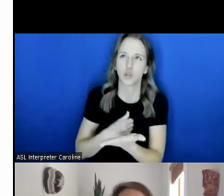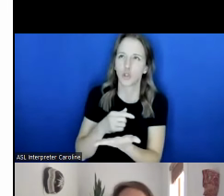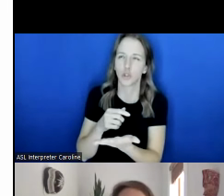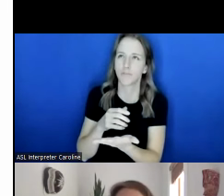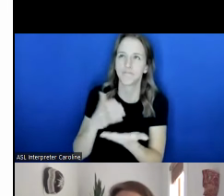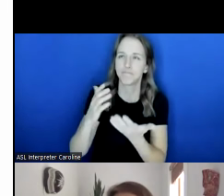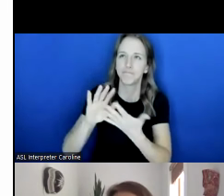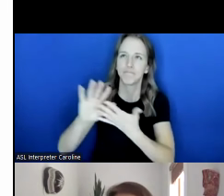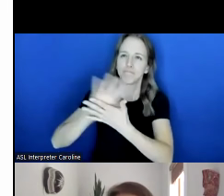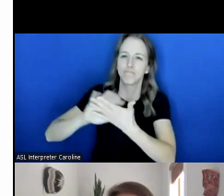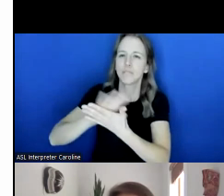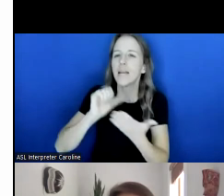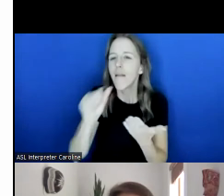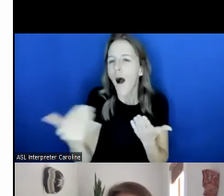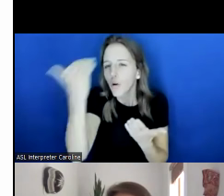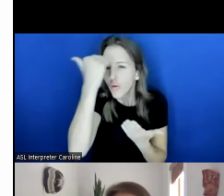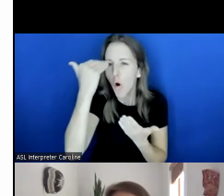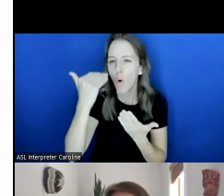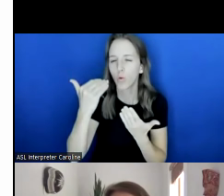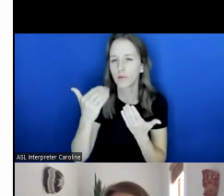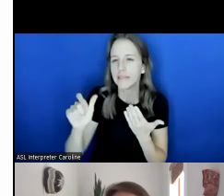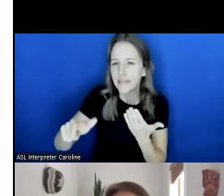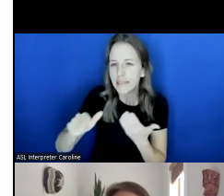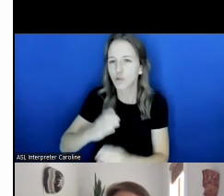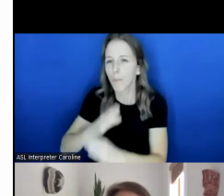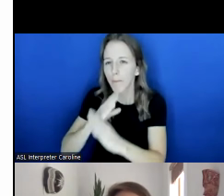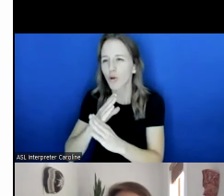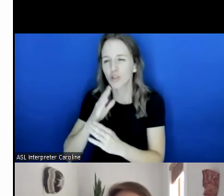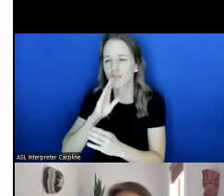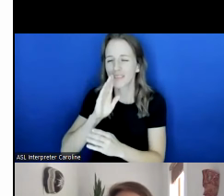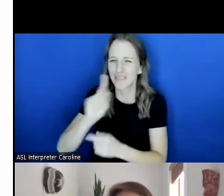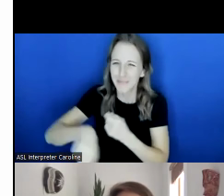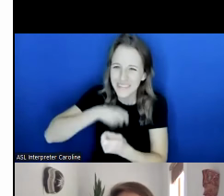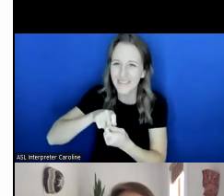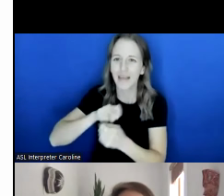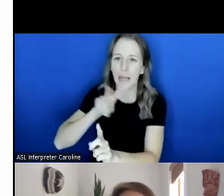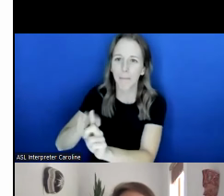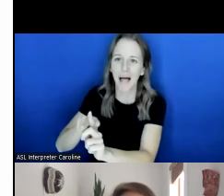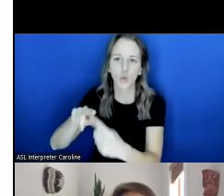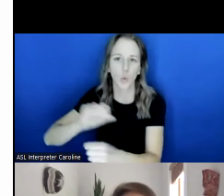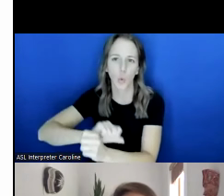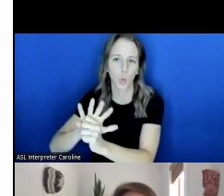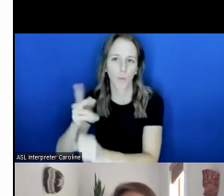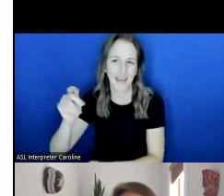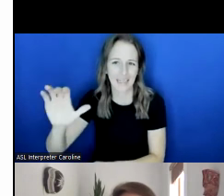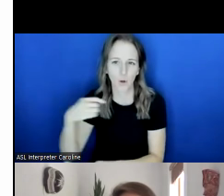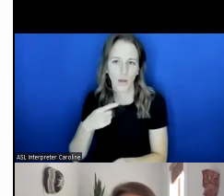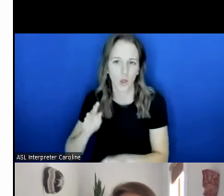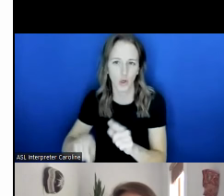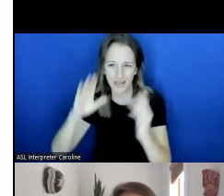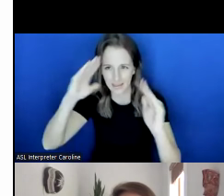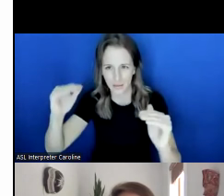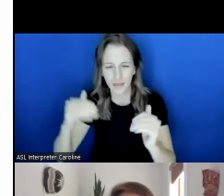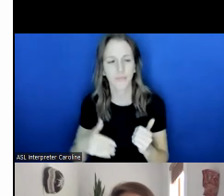specific to the pandemic that we just couldn't even anticipate. The results were weighted to state